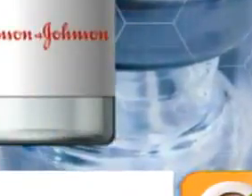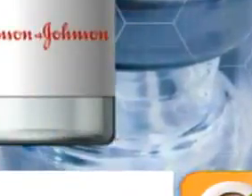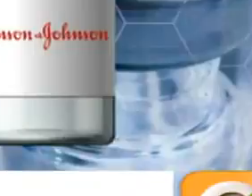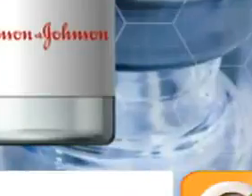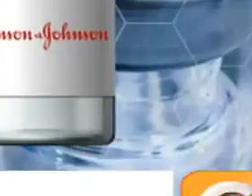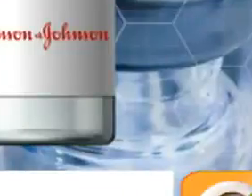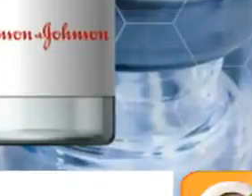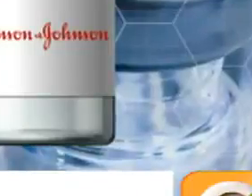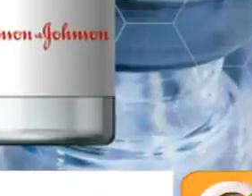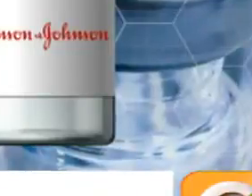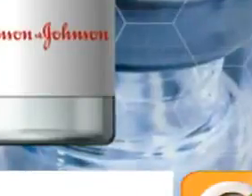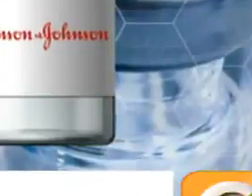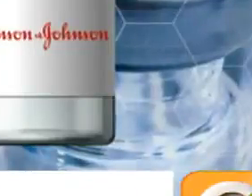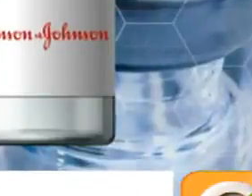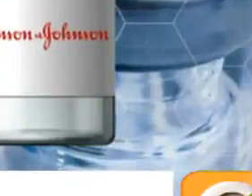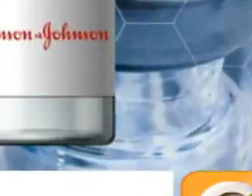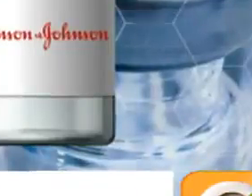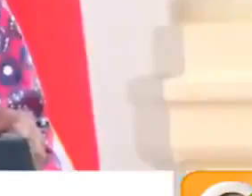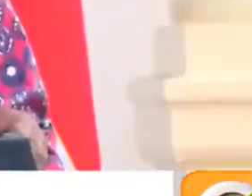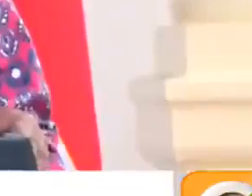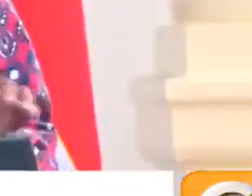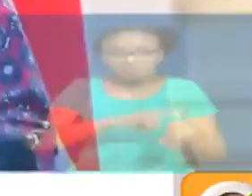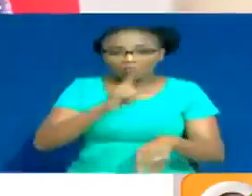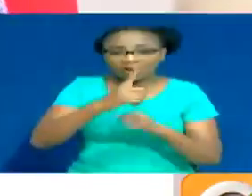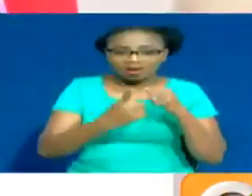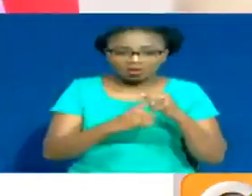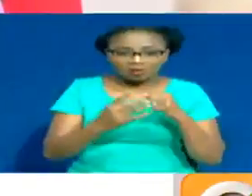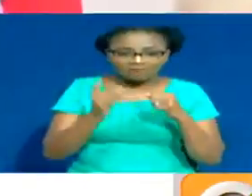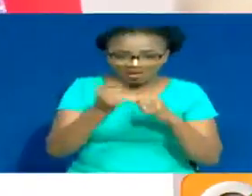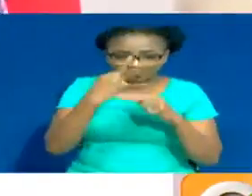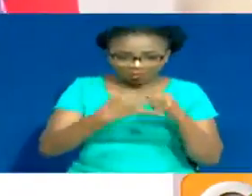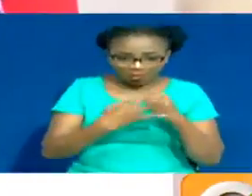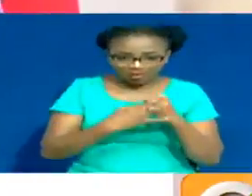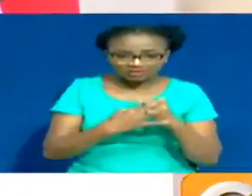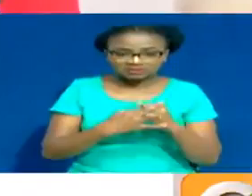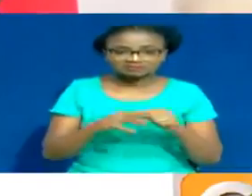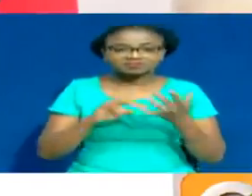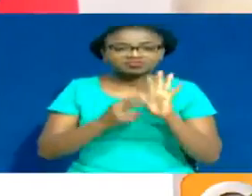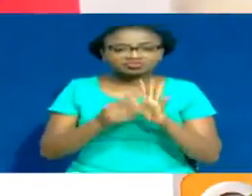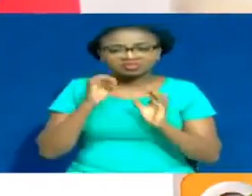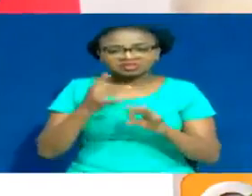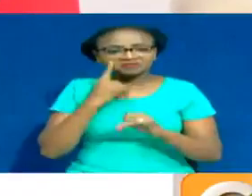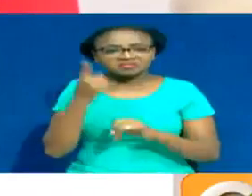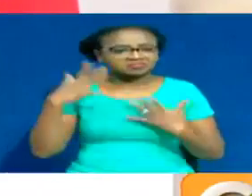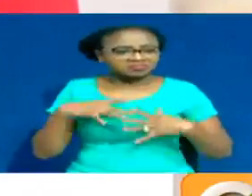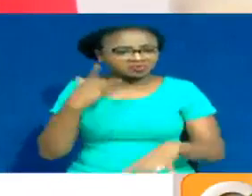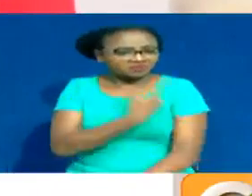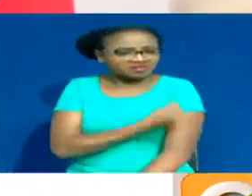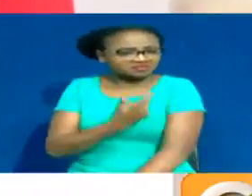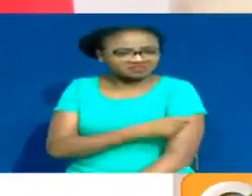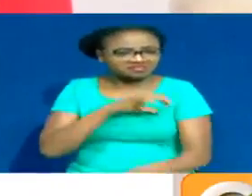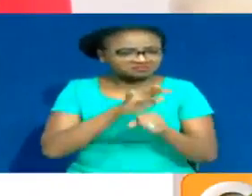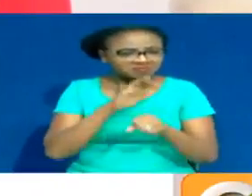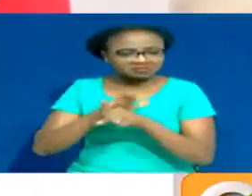the first consignment expected in August 2021. And if a vaccine for underage populations is registered by early